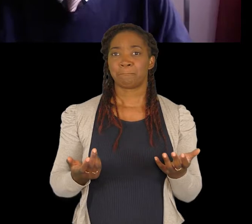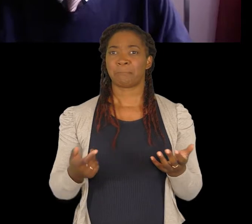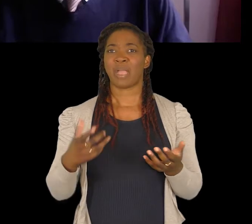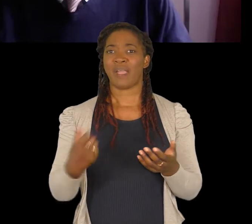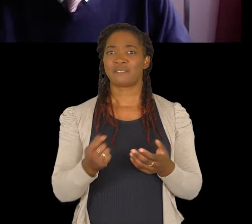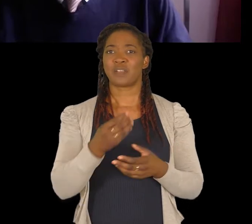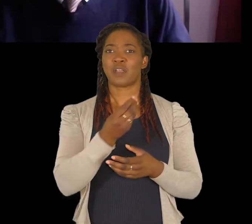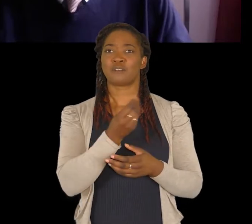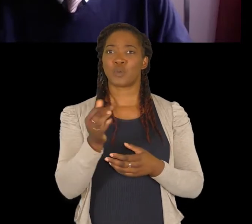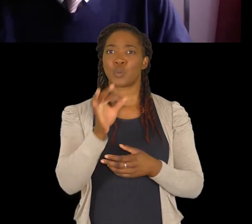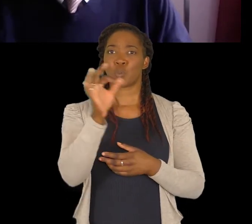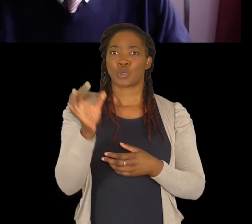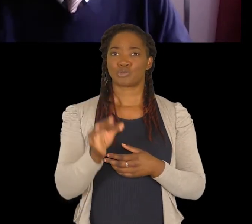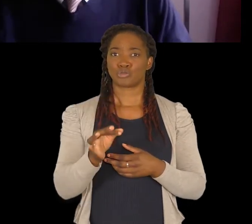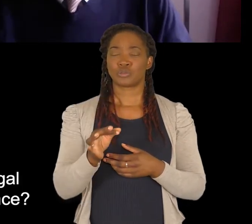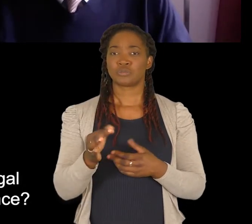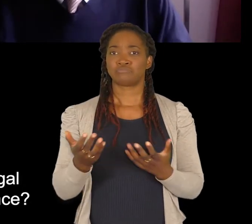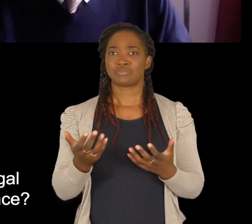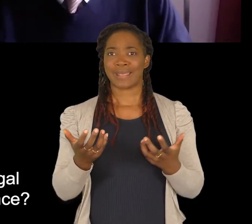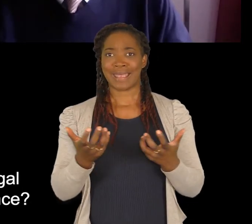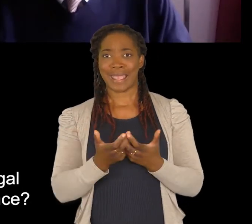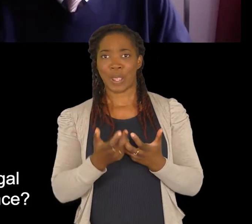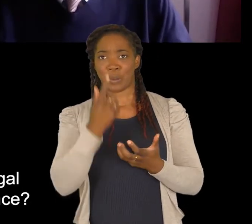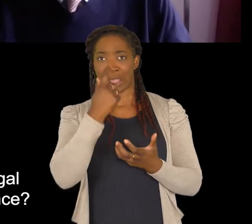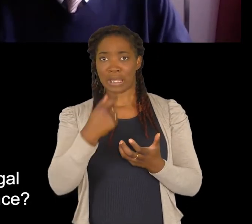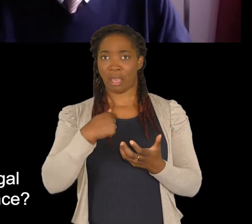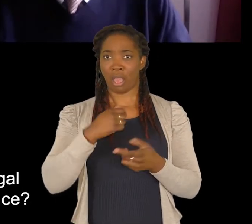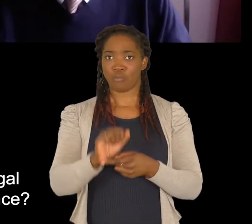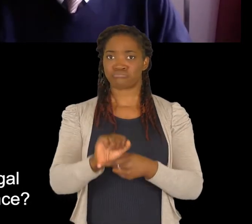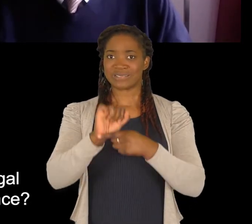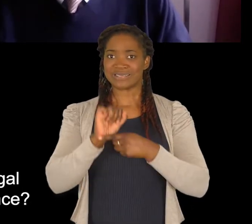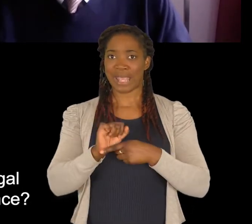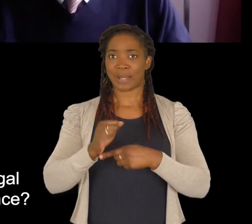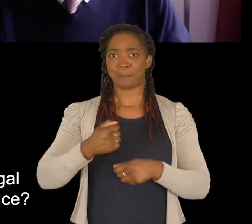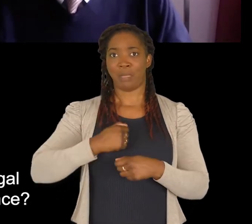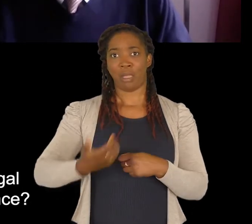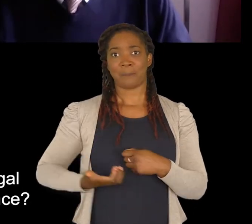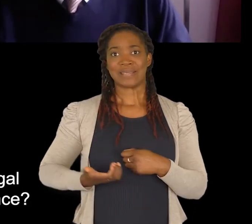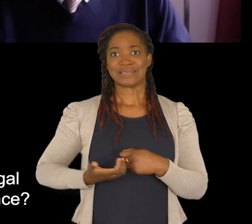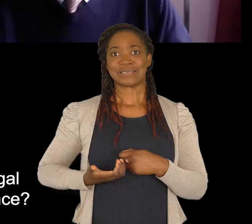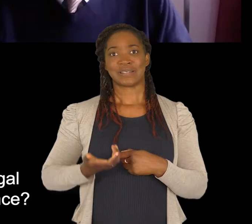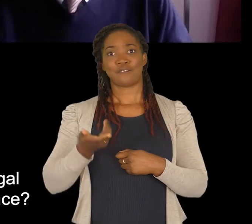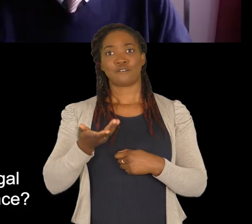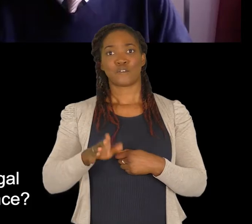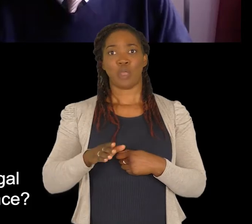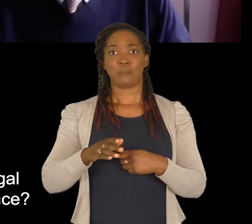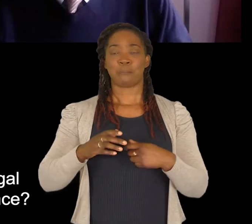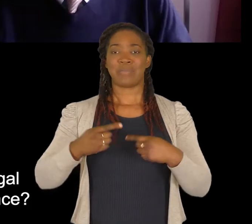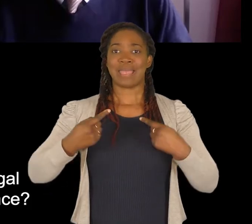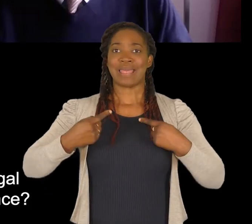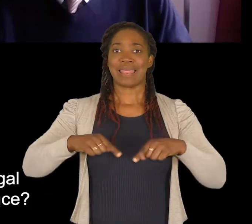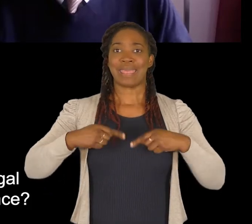here's a couple of questions. How might I protect my business from a legal